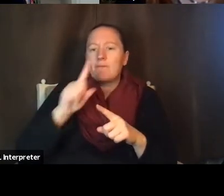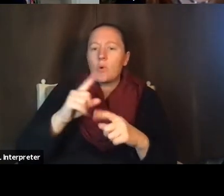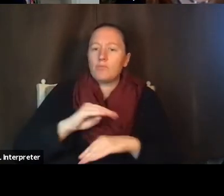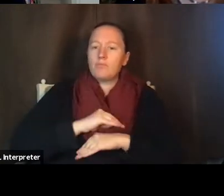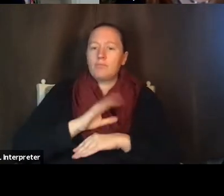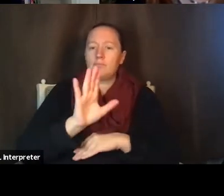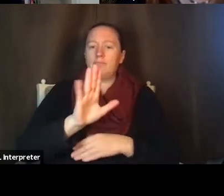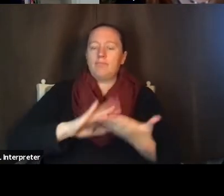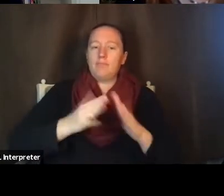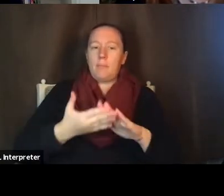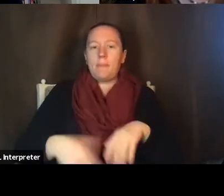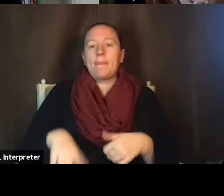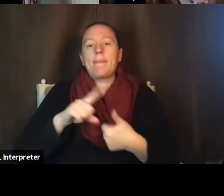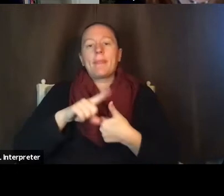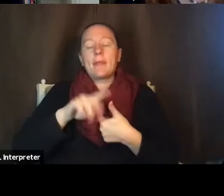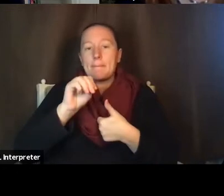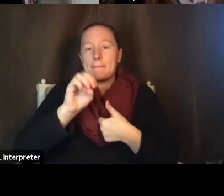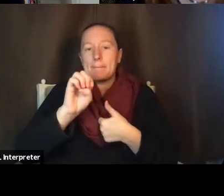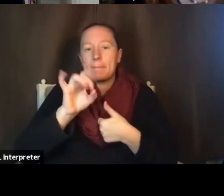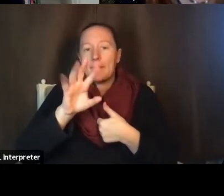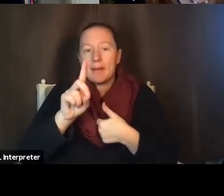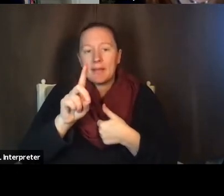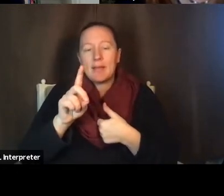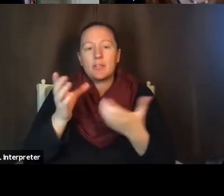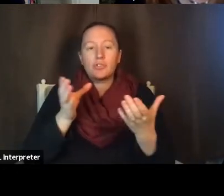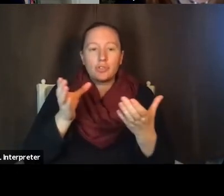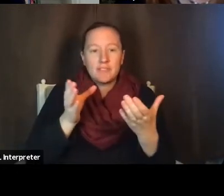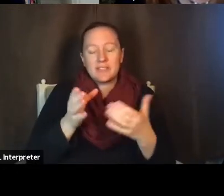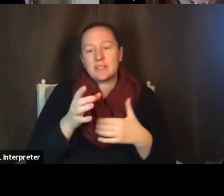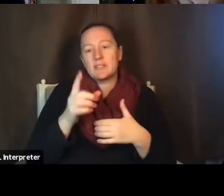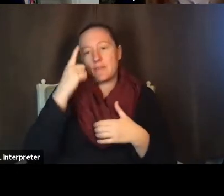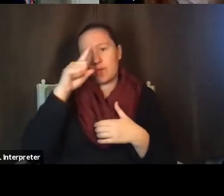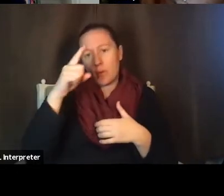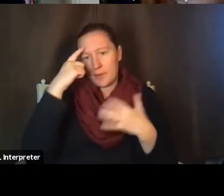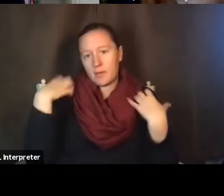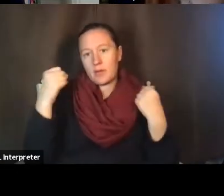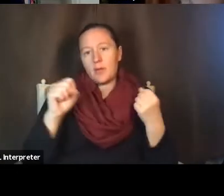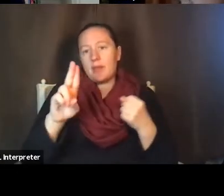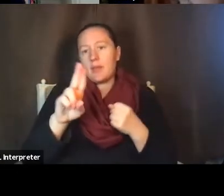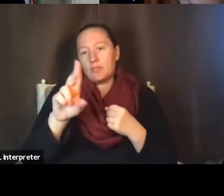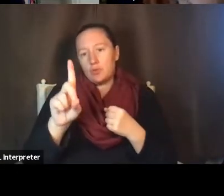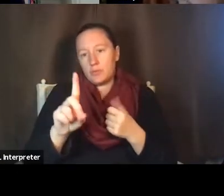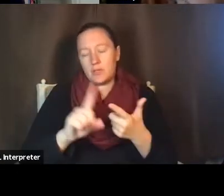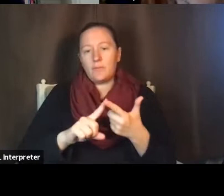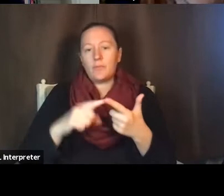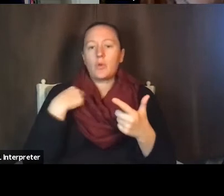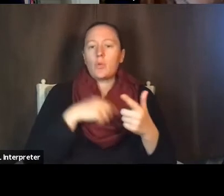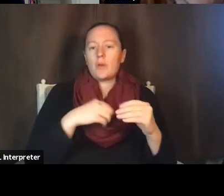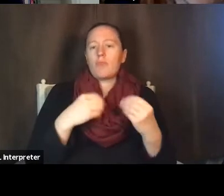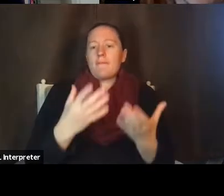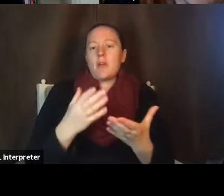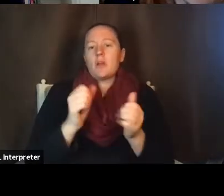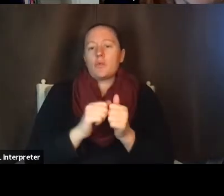we primarily looked at Medicaid service penetration rates for mental health and SUD. We provided these rates with some context by looking